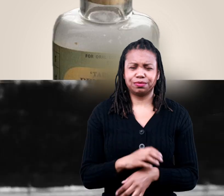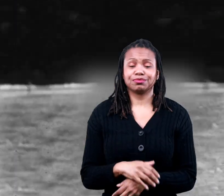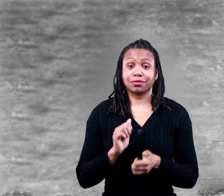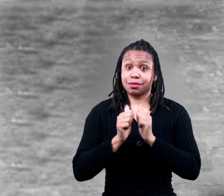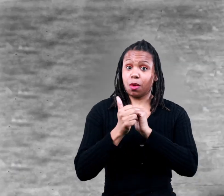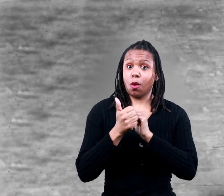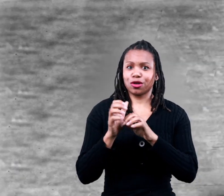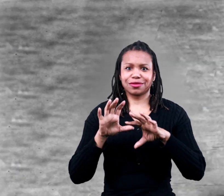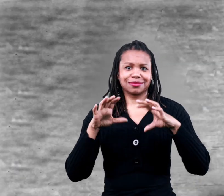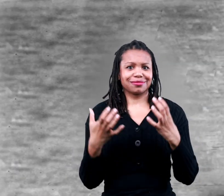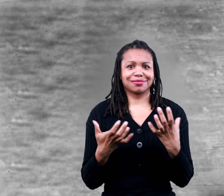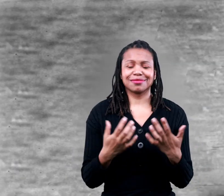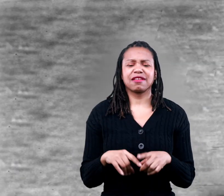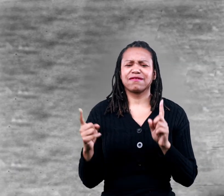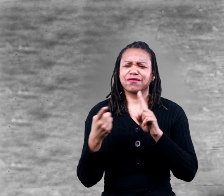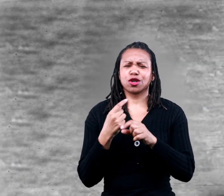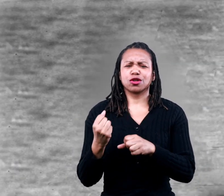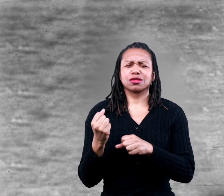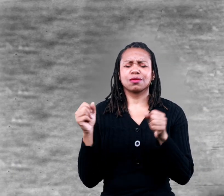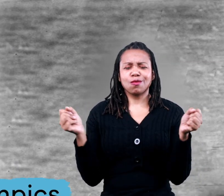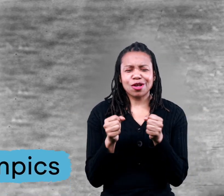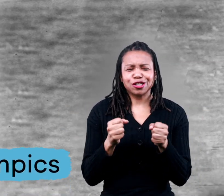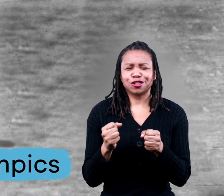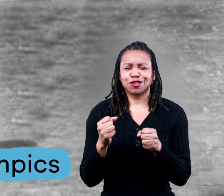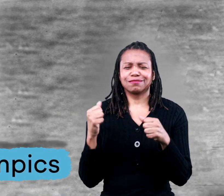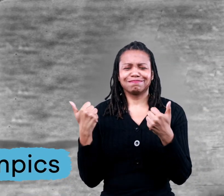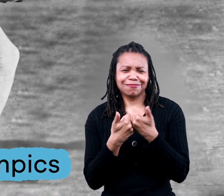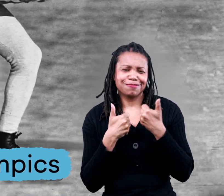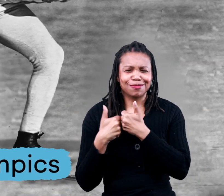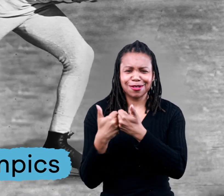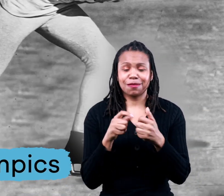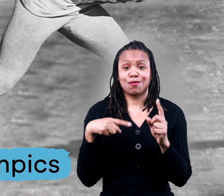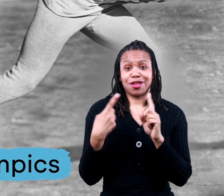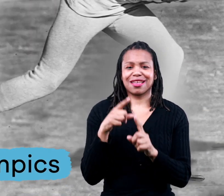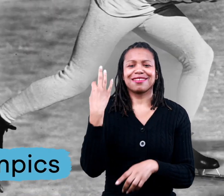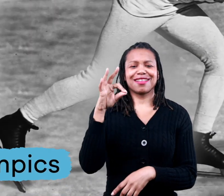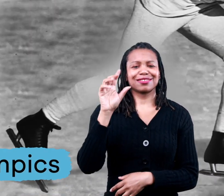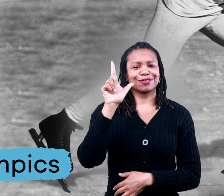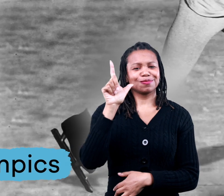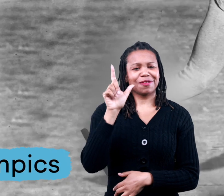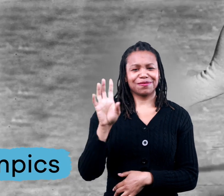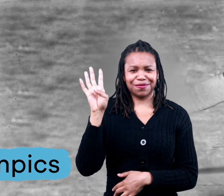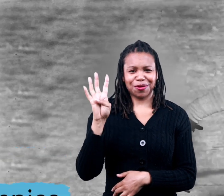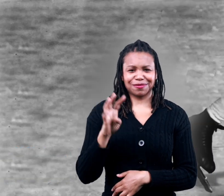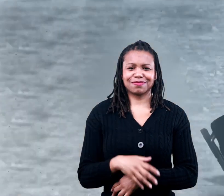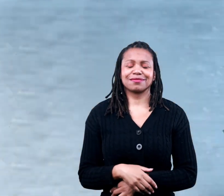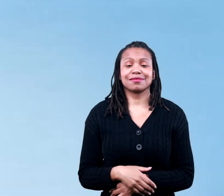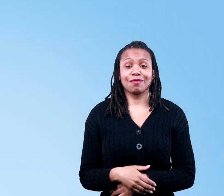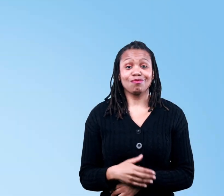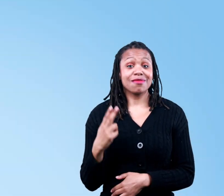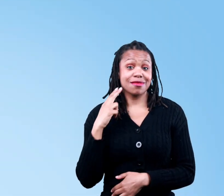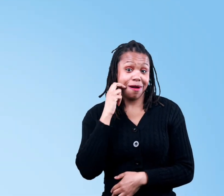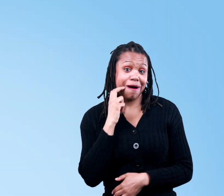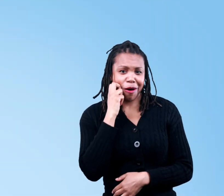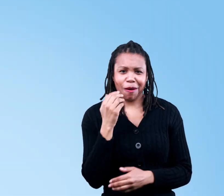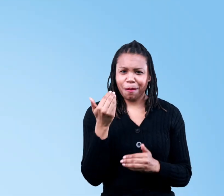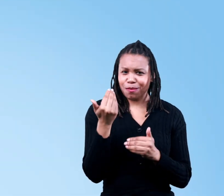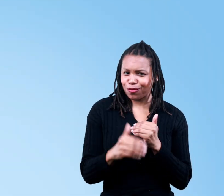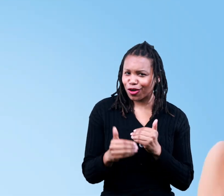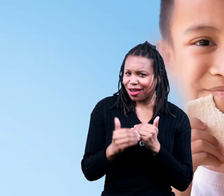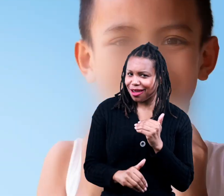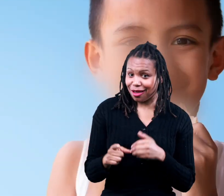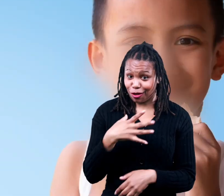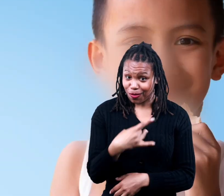the world. In the sports world, the first Winter Olympics happened in 1924. Do you